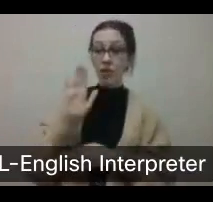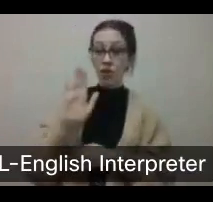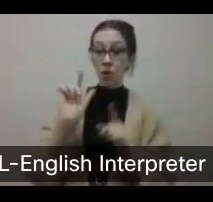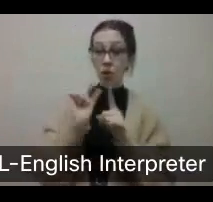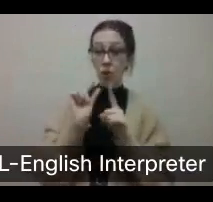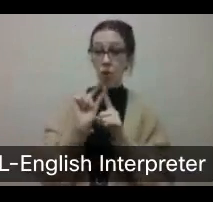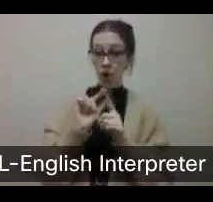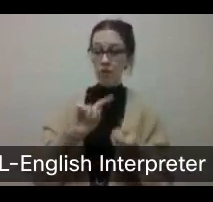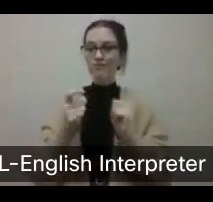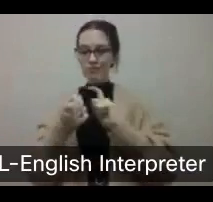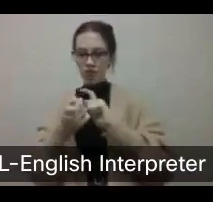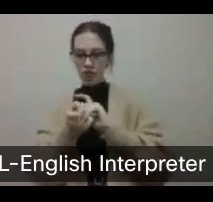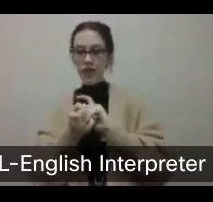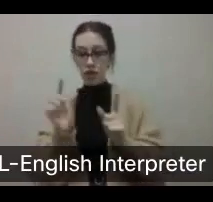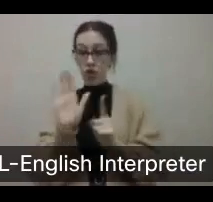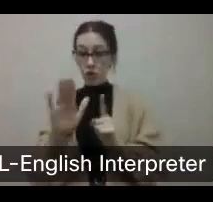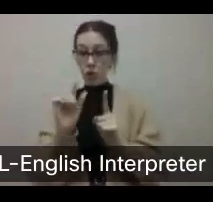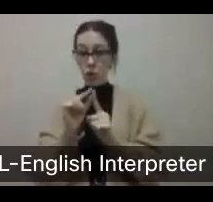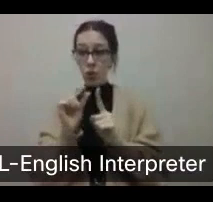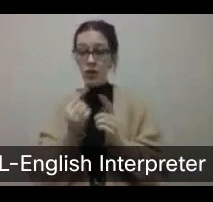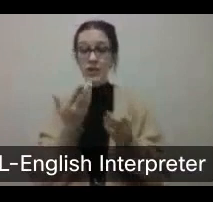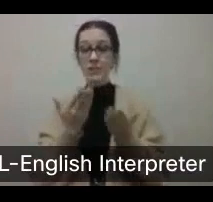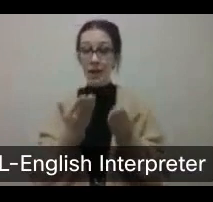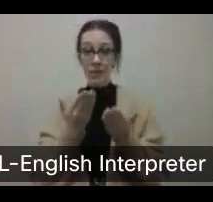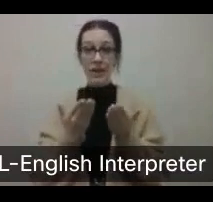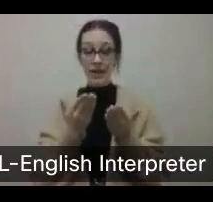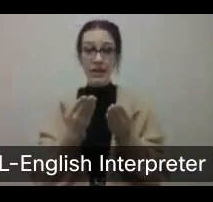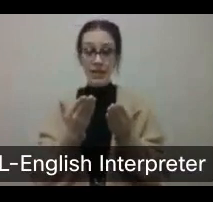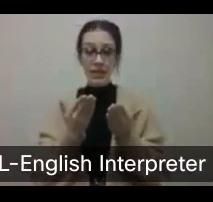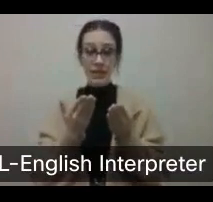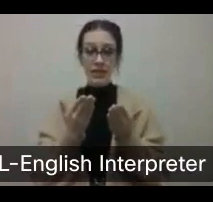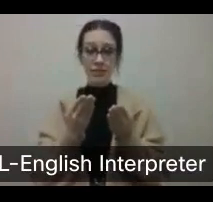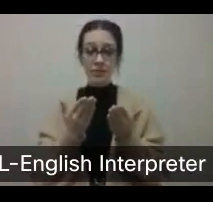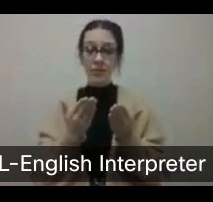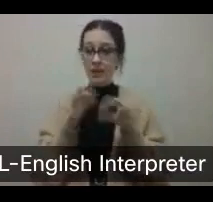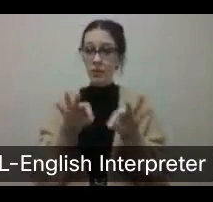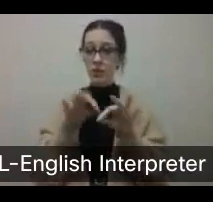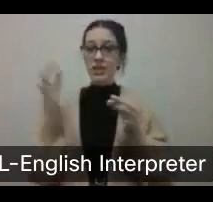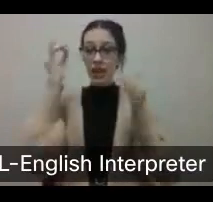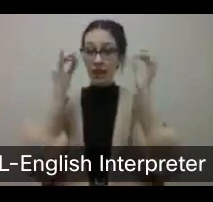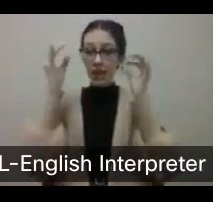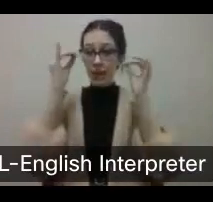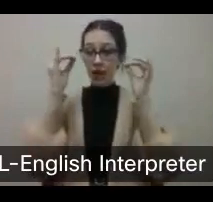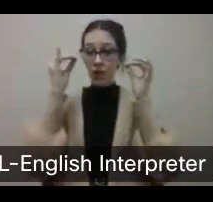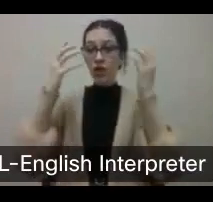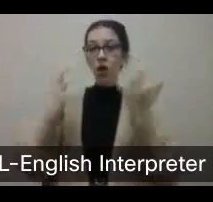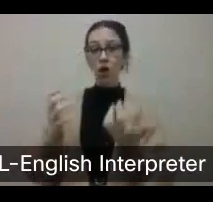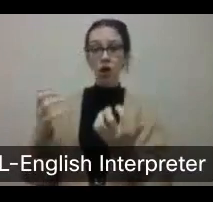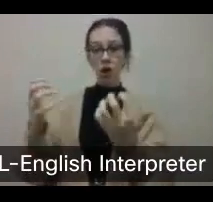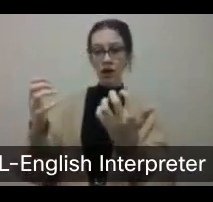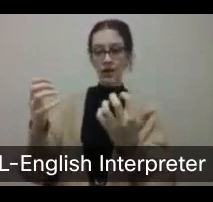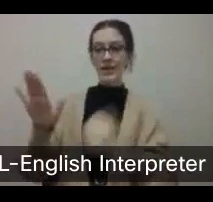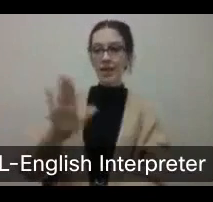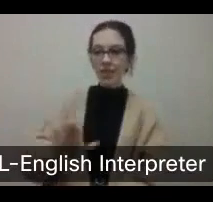your own words will be you also take into consideration your audience and what they will be able